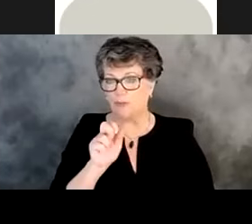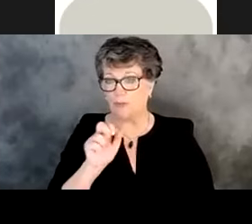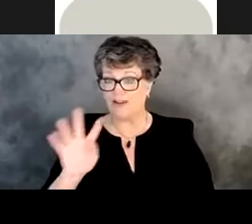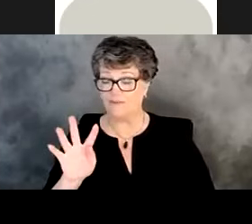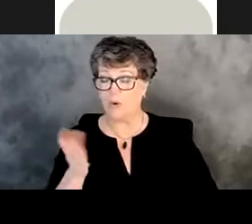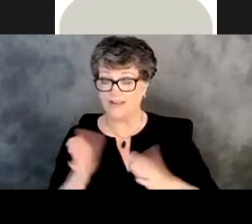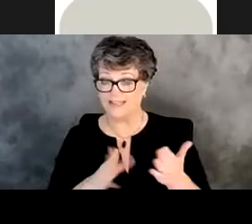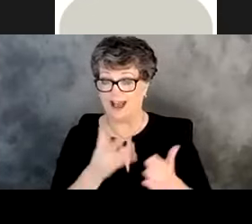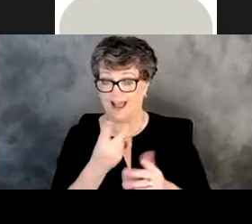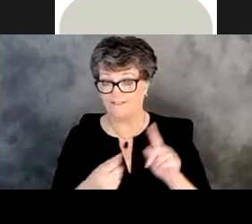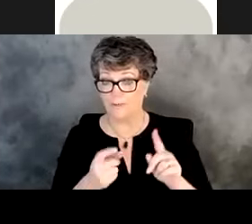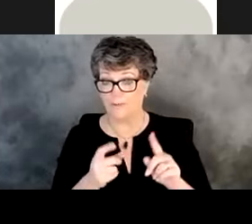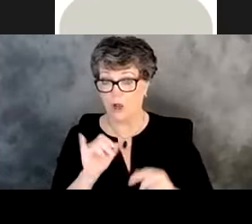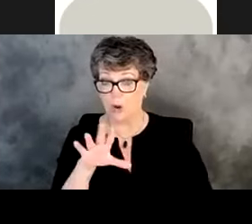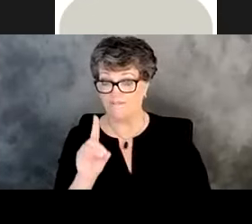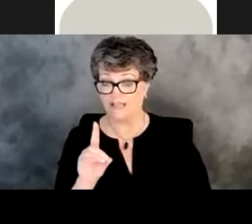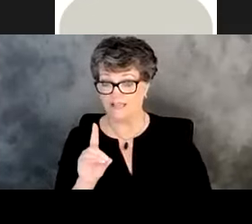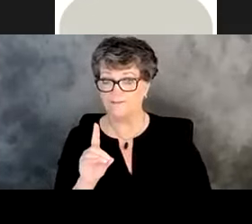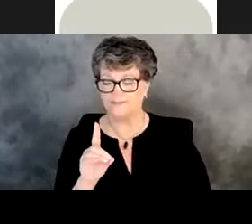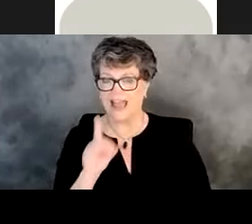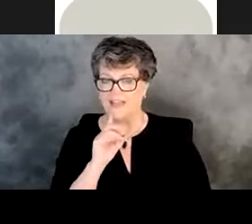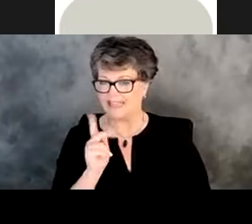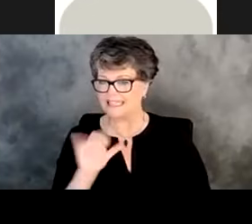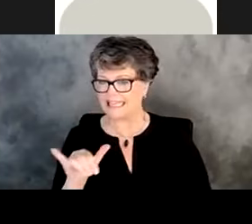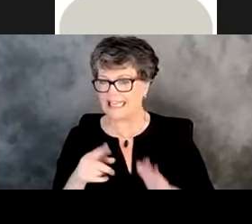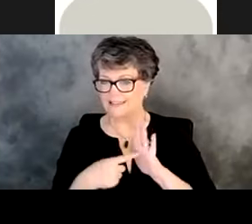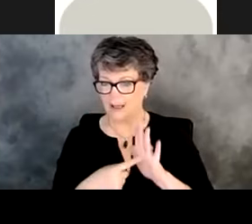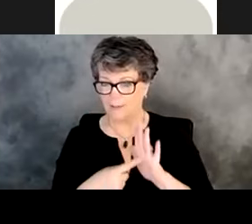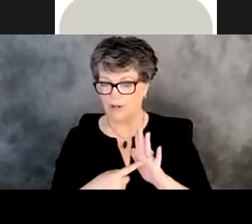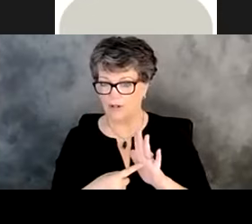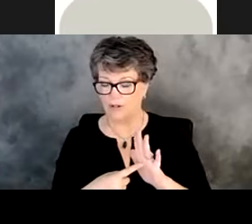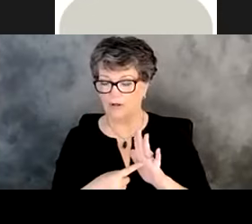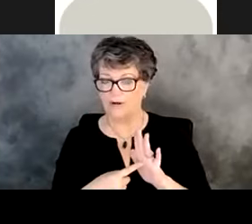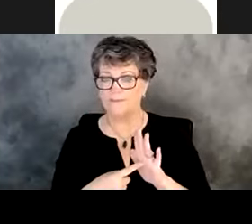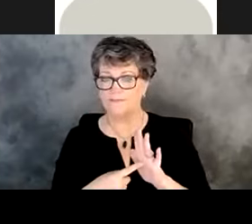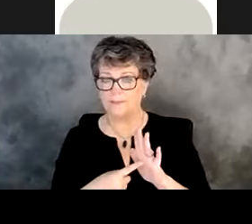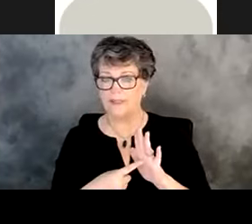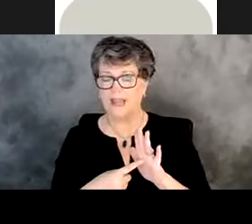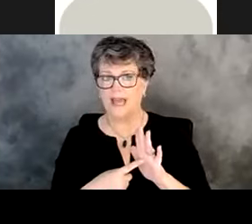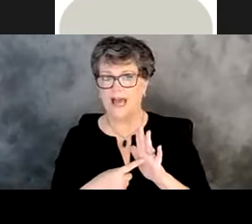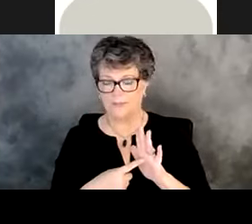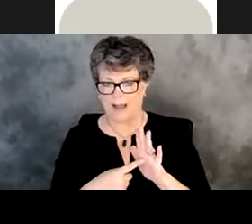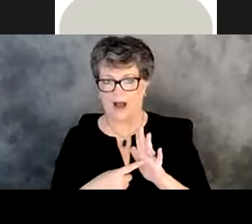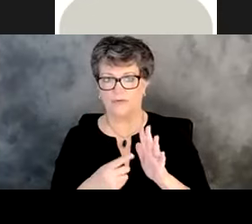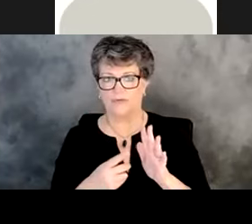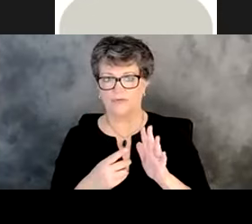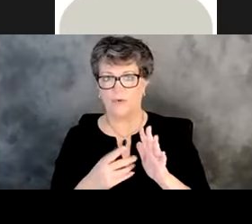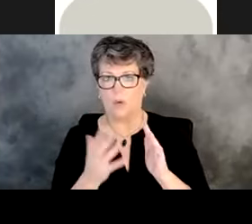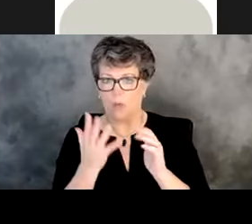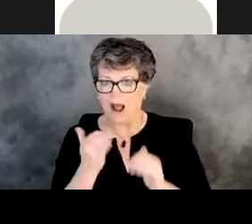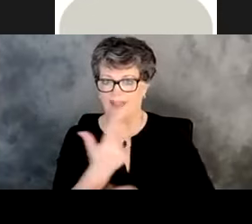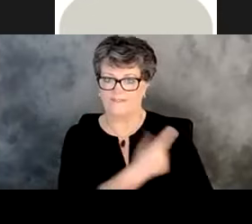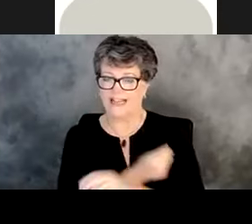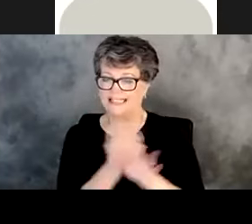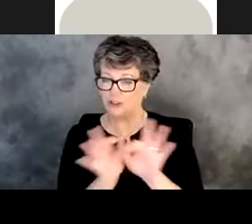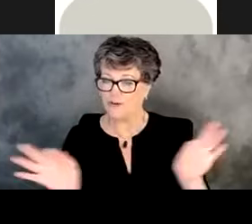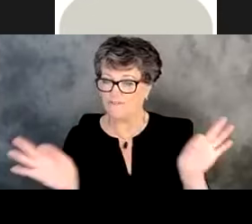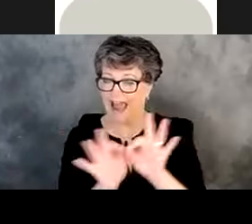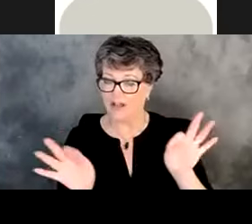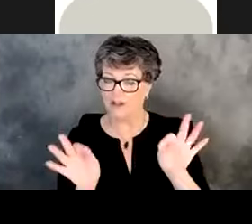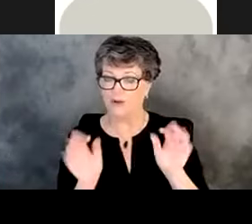COVID. Again, that's a key example about the utility and the value of vaccines when it comes to cold and